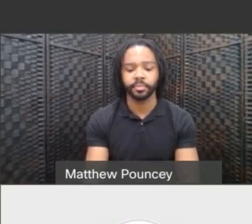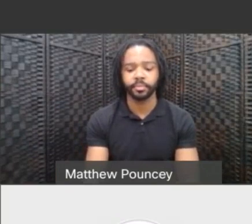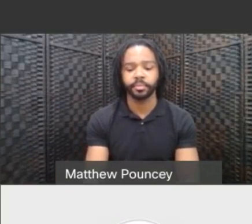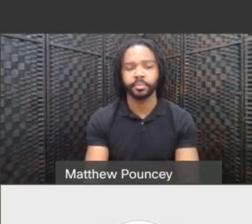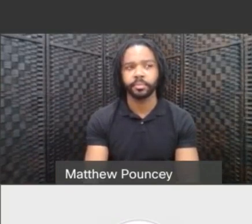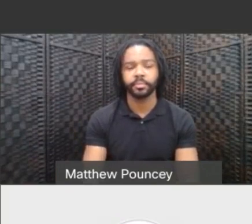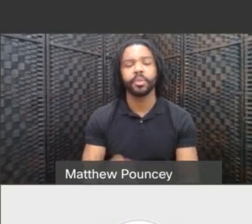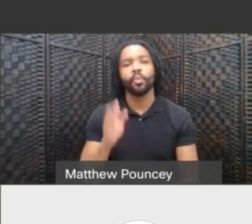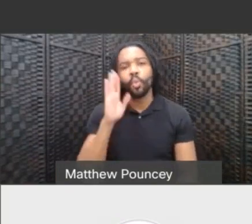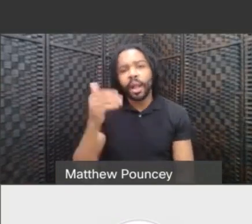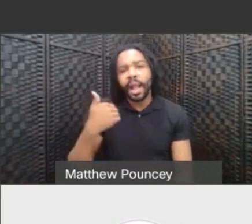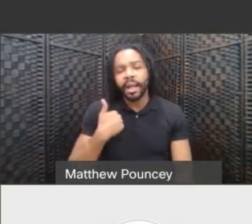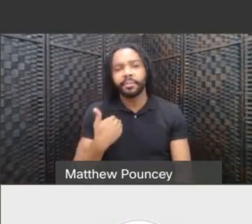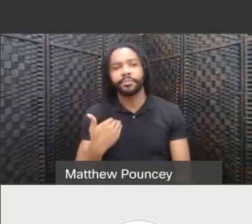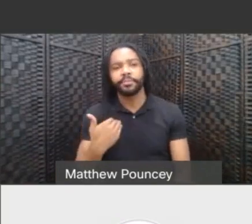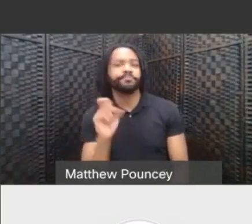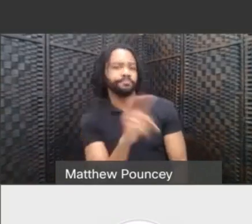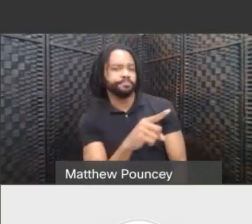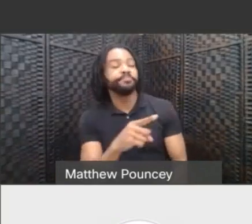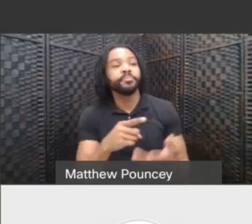medical reasons?